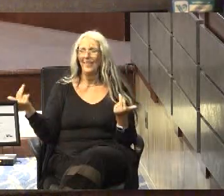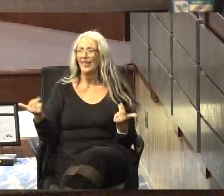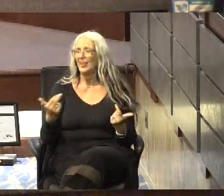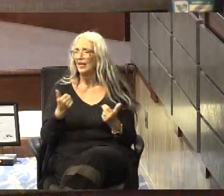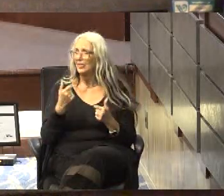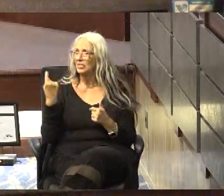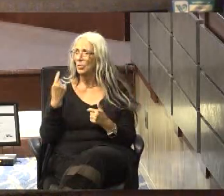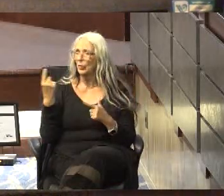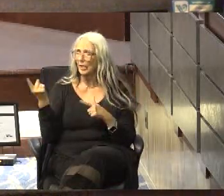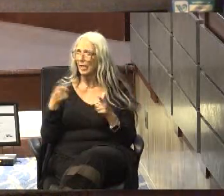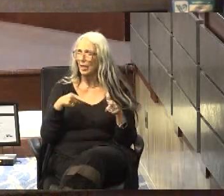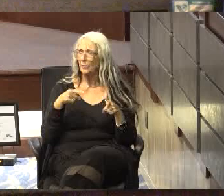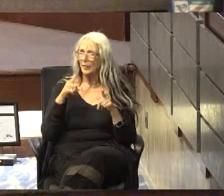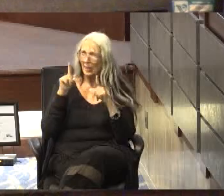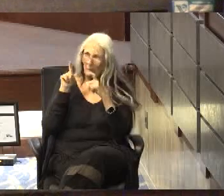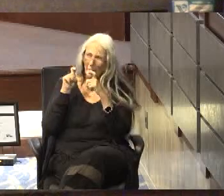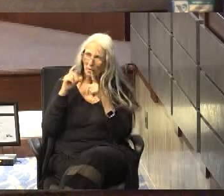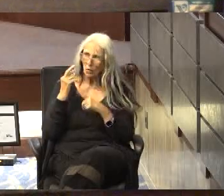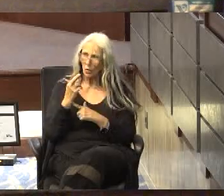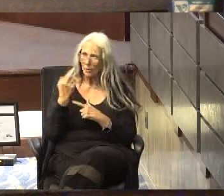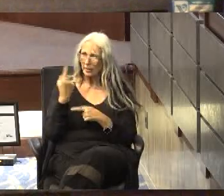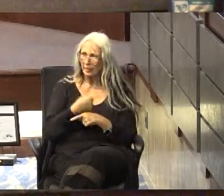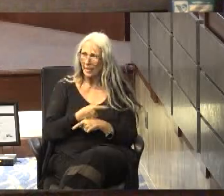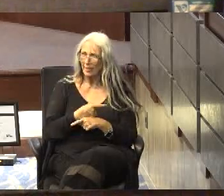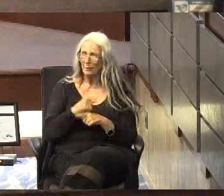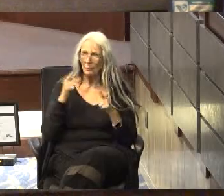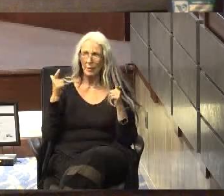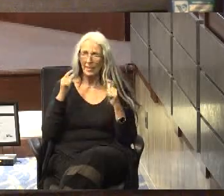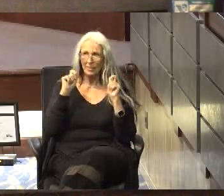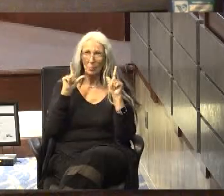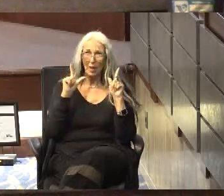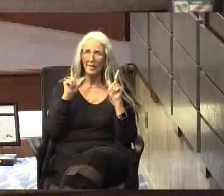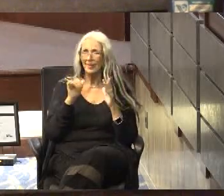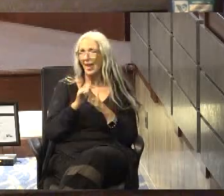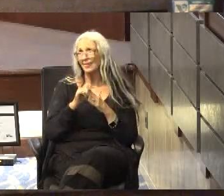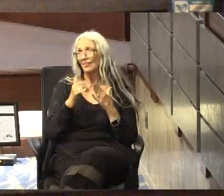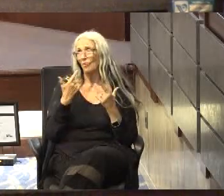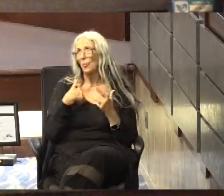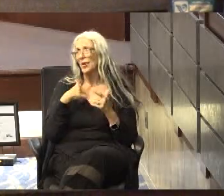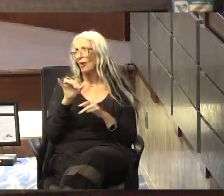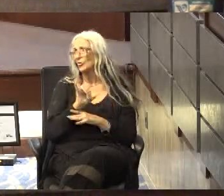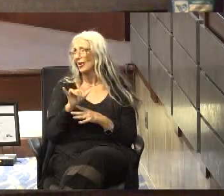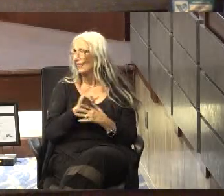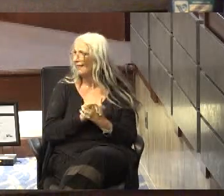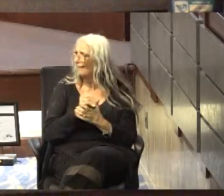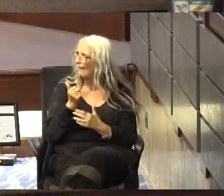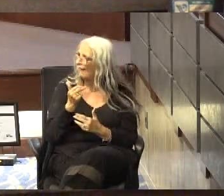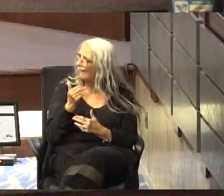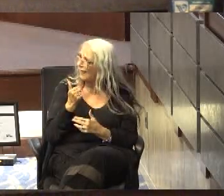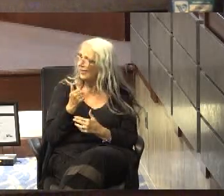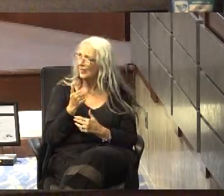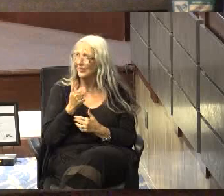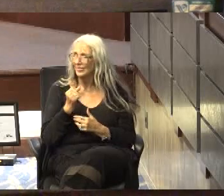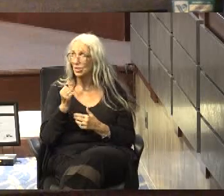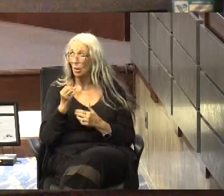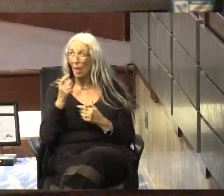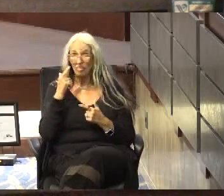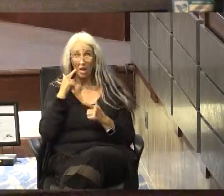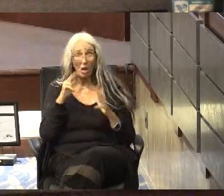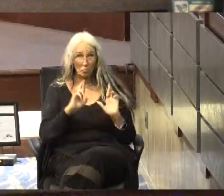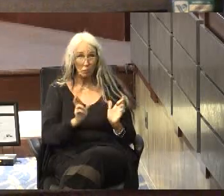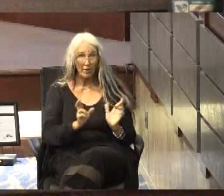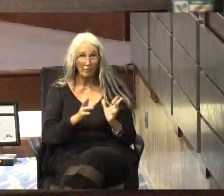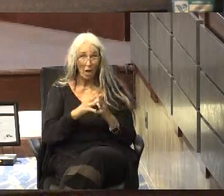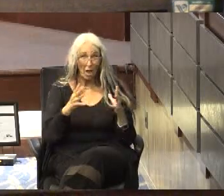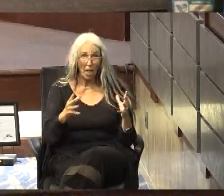Someone came to take pictures of her today, and they asked what the biggest surprise was, and that's it for me. It's like, man, I feel like I was ready for a lot of stuff. I wasn't